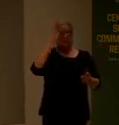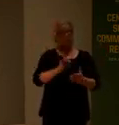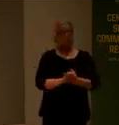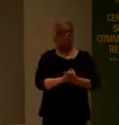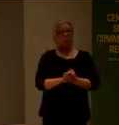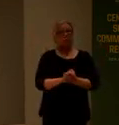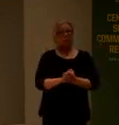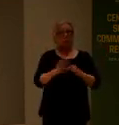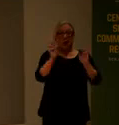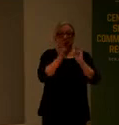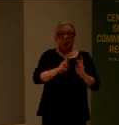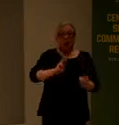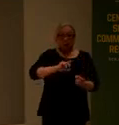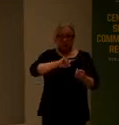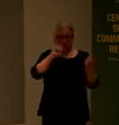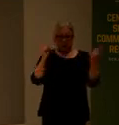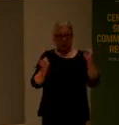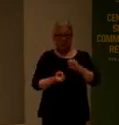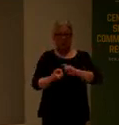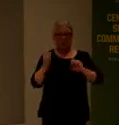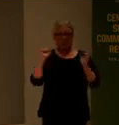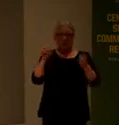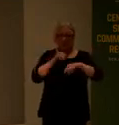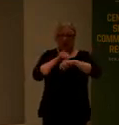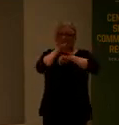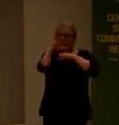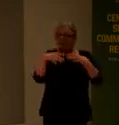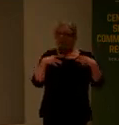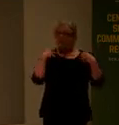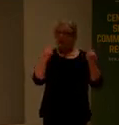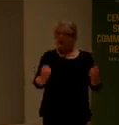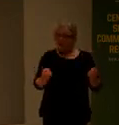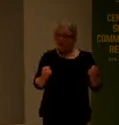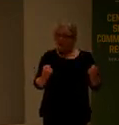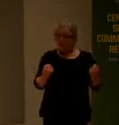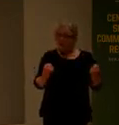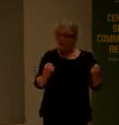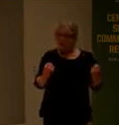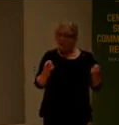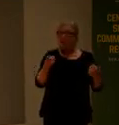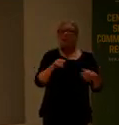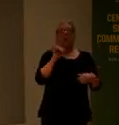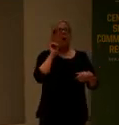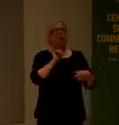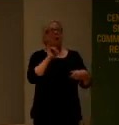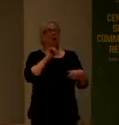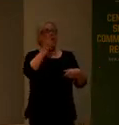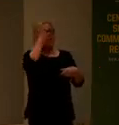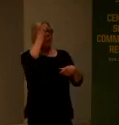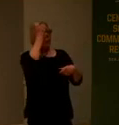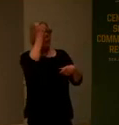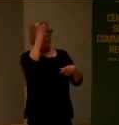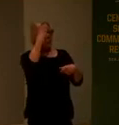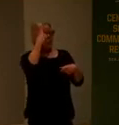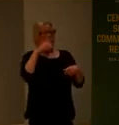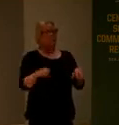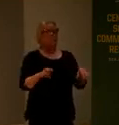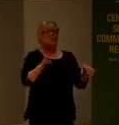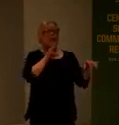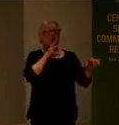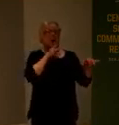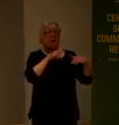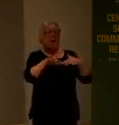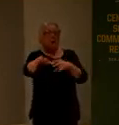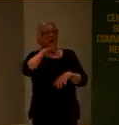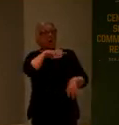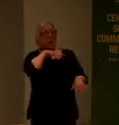allow them to begin to see how small things like polluting the river have downstream impacts. So